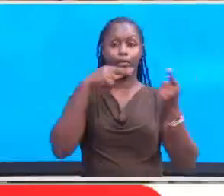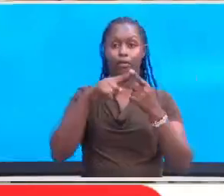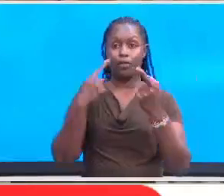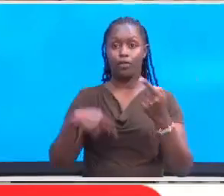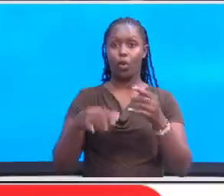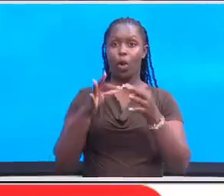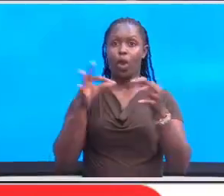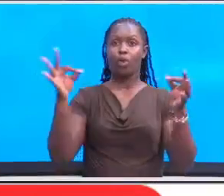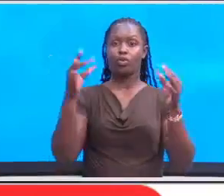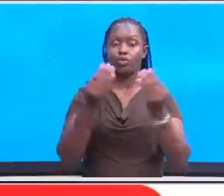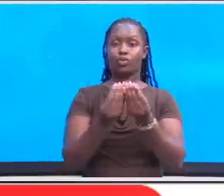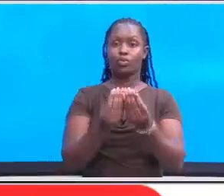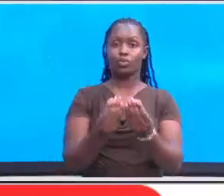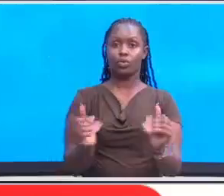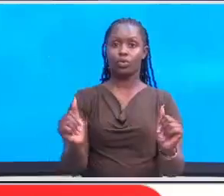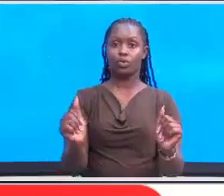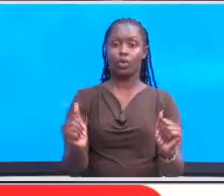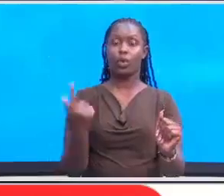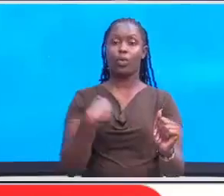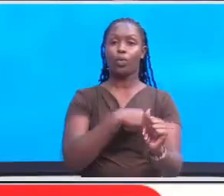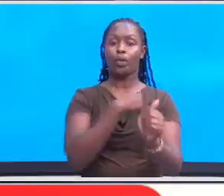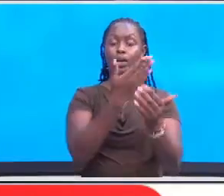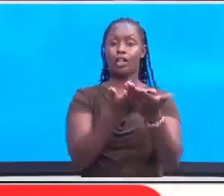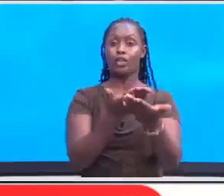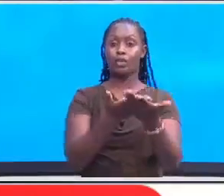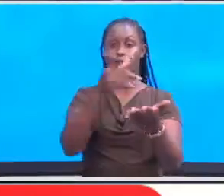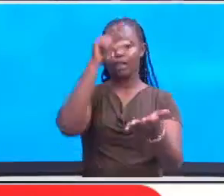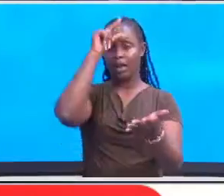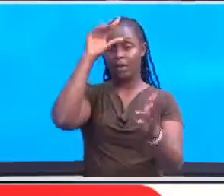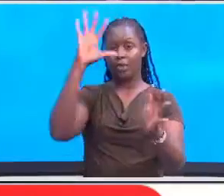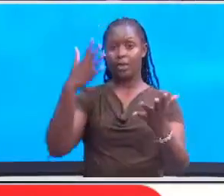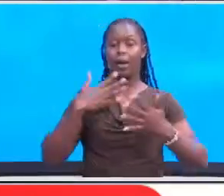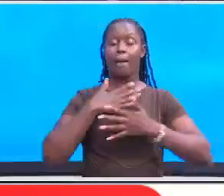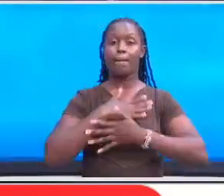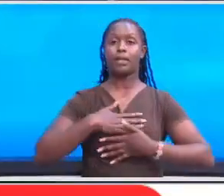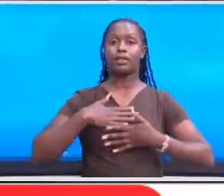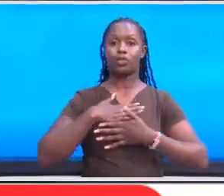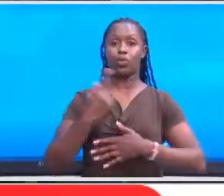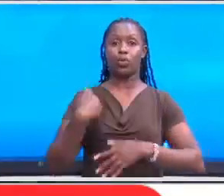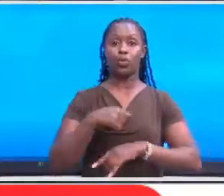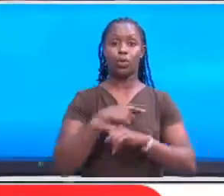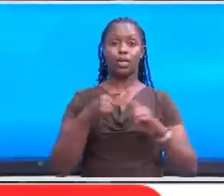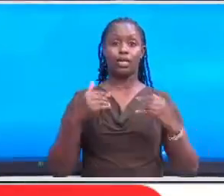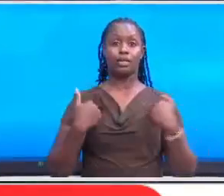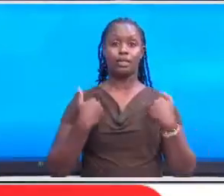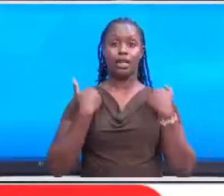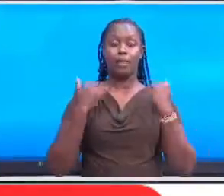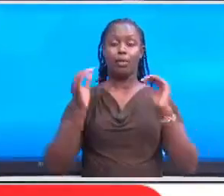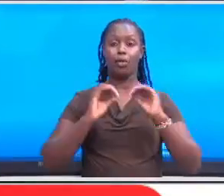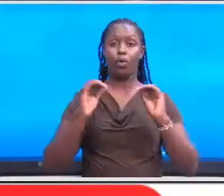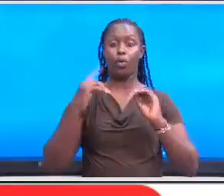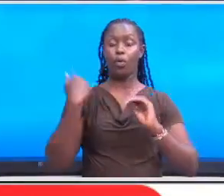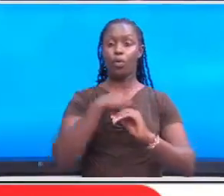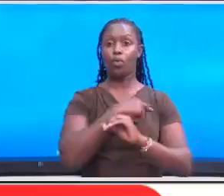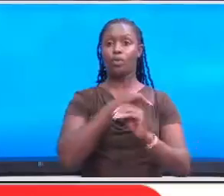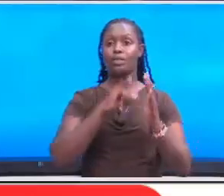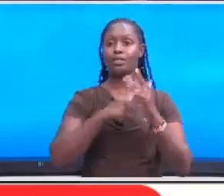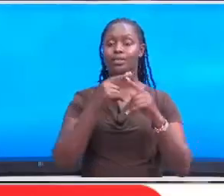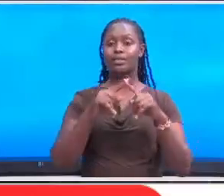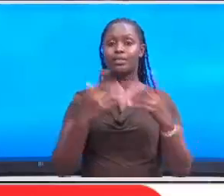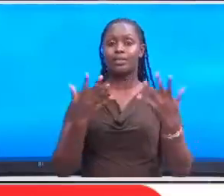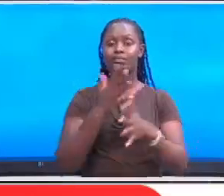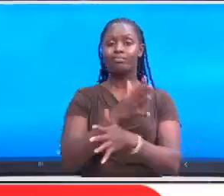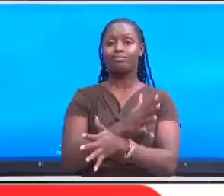long-lasting solution. Sasa tunaomba serikali, tafadhalini. Sisi hatulali usiku, sisi tunakaa tu paka asubuhi.